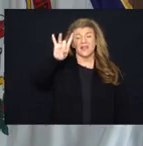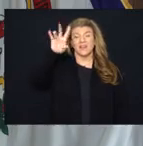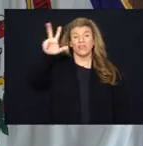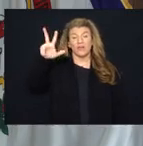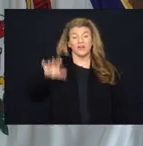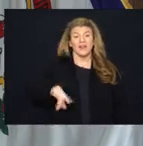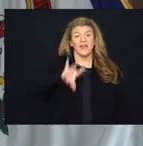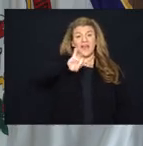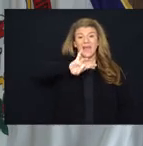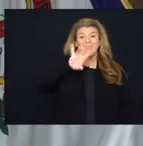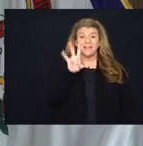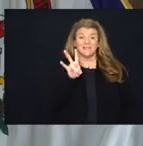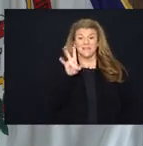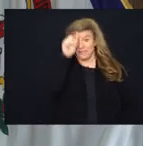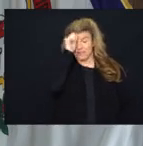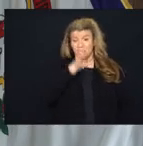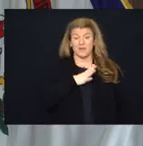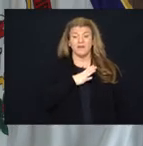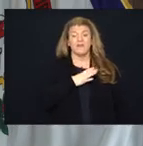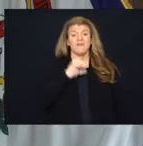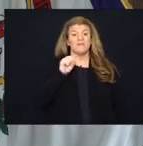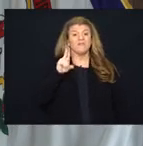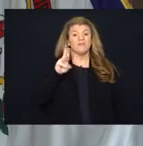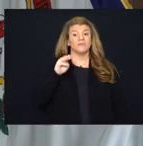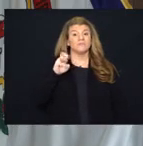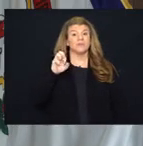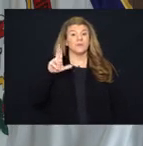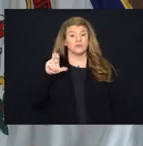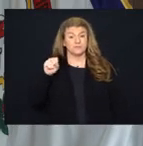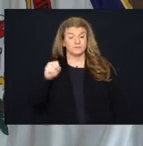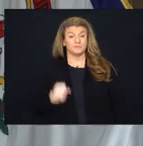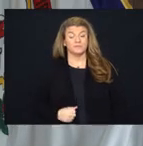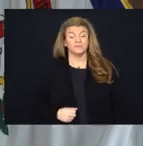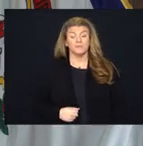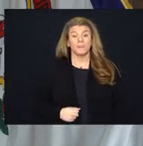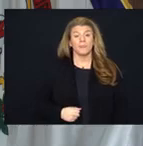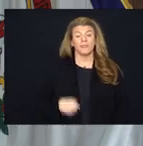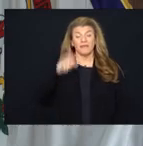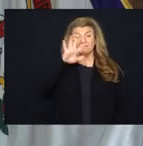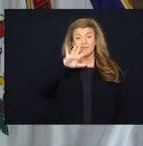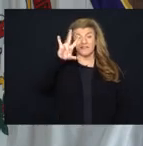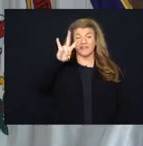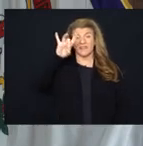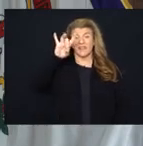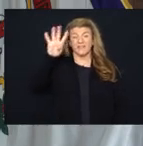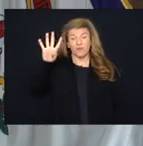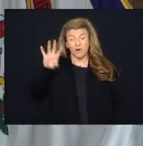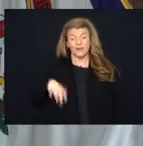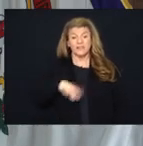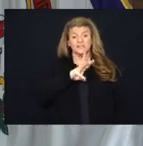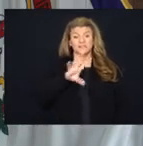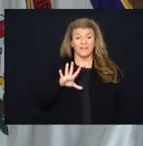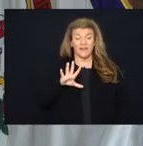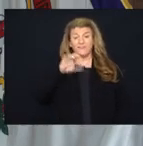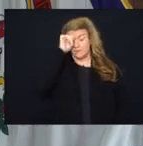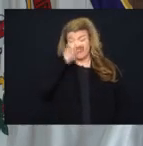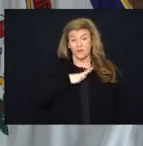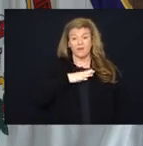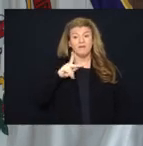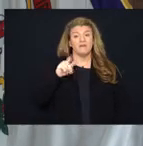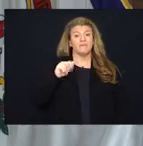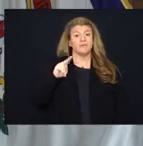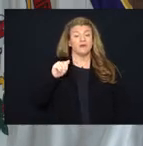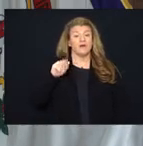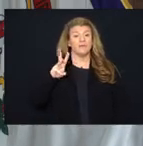an 87-year-old male from Summers County. The 5,784th death, a 65-year-old male from